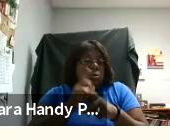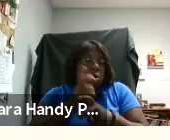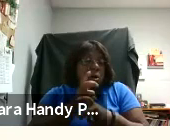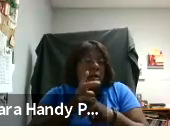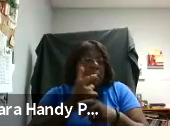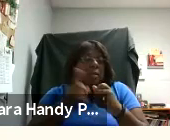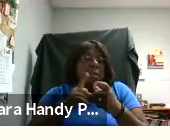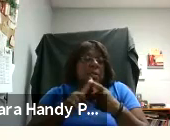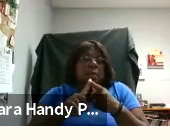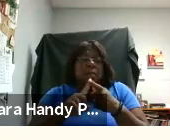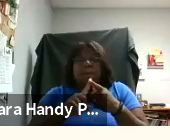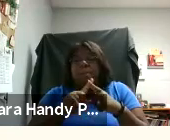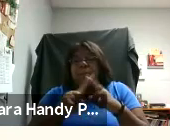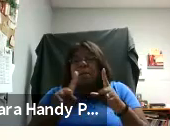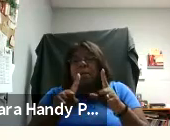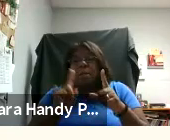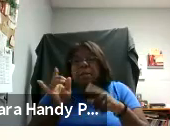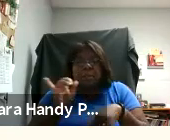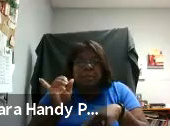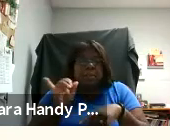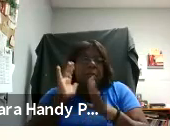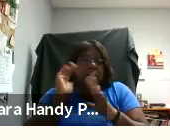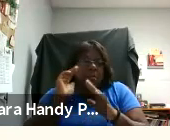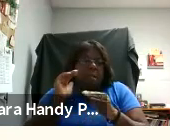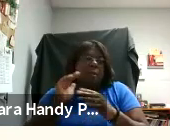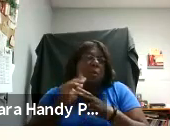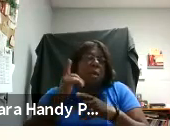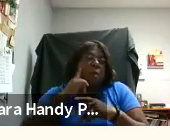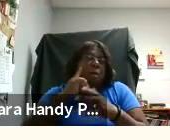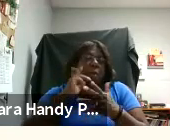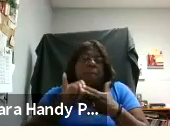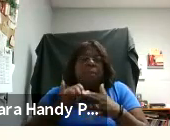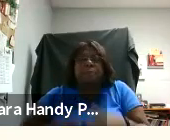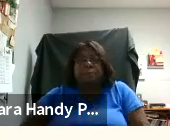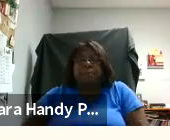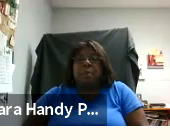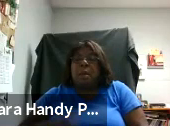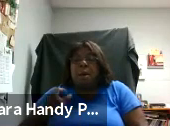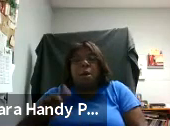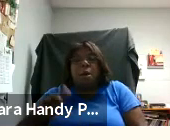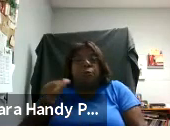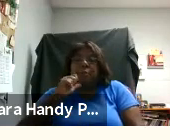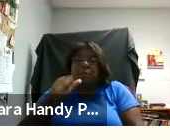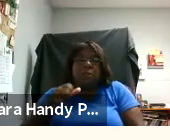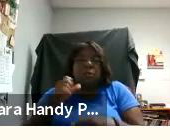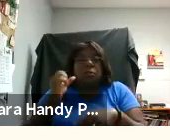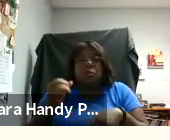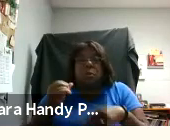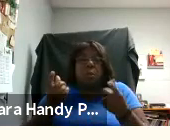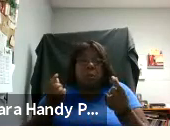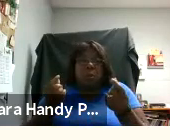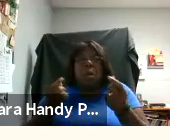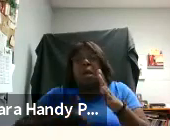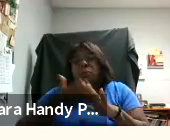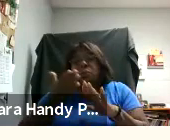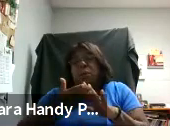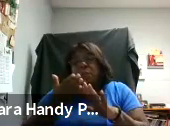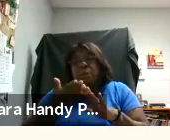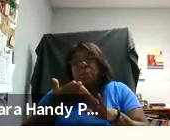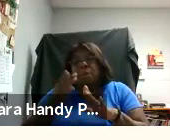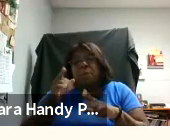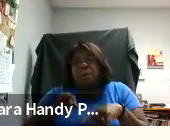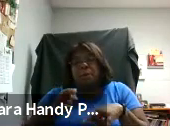had the same expected billing as we thought they would, but others did not. So what I did was I ran this